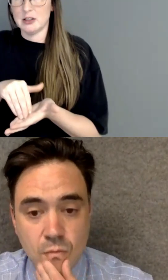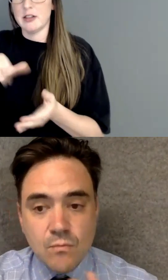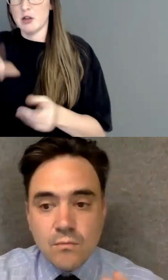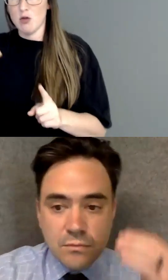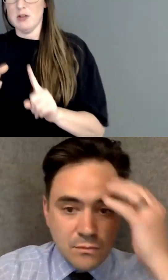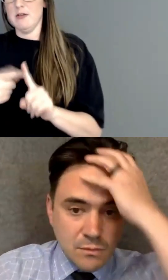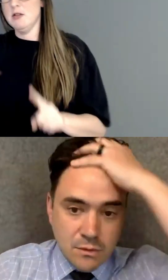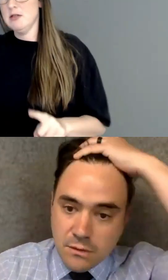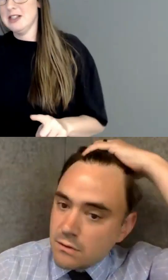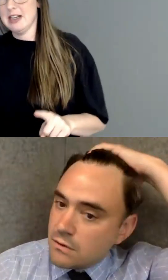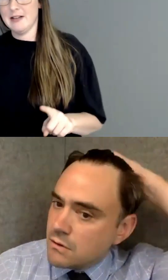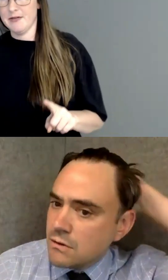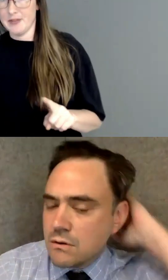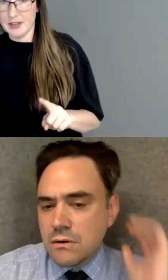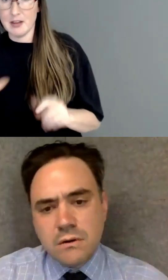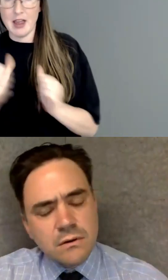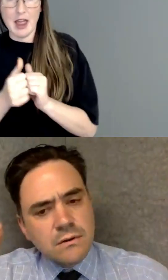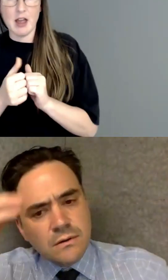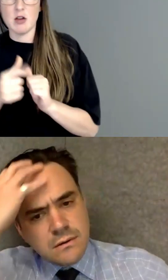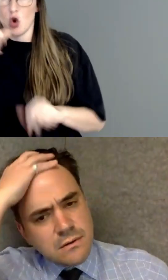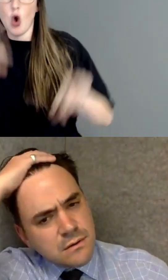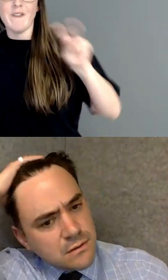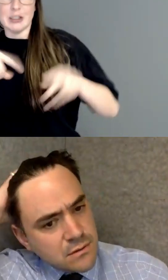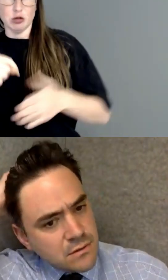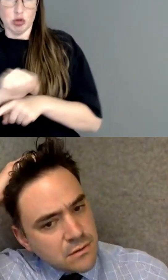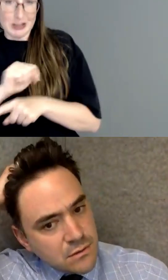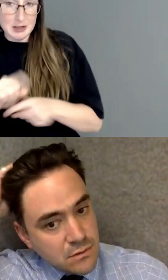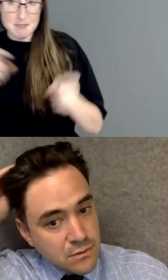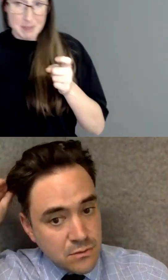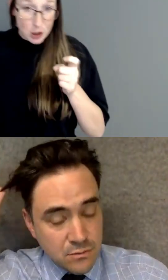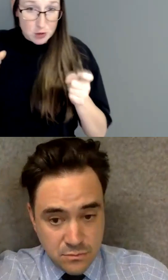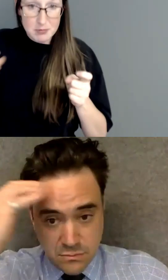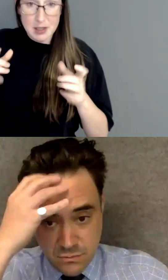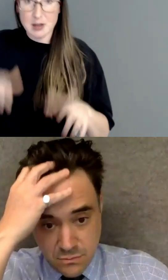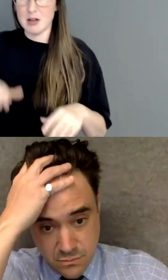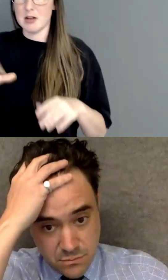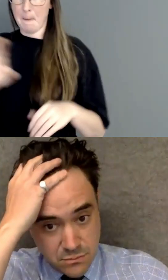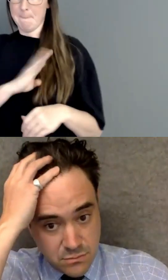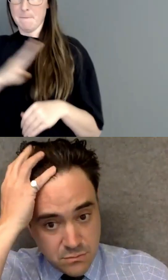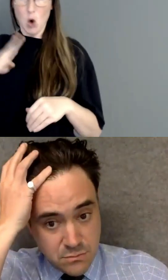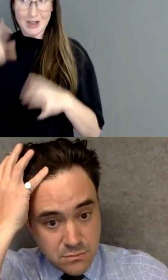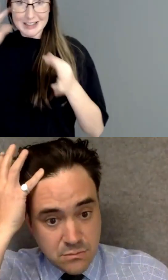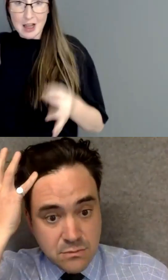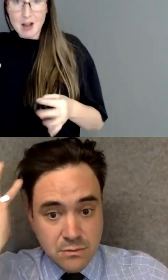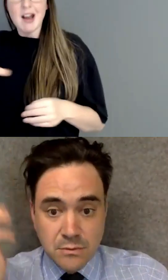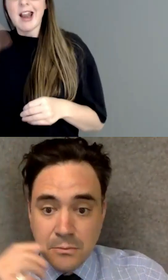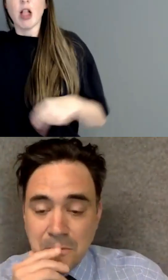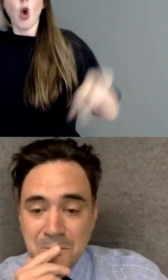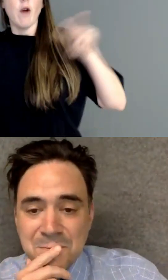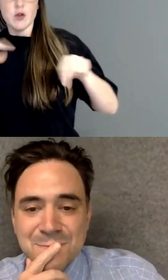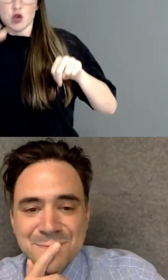from Nina, and she asks like kind of who oversees training? Is it management? Is it a particular board? Is there another overseer that